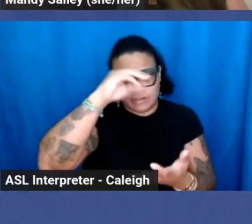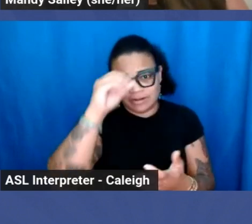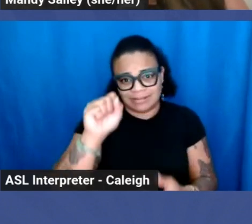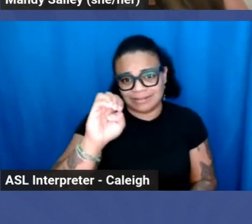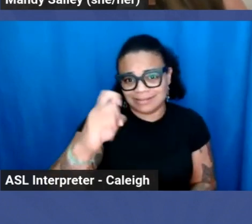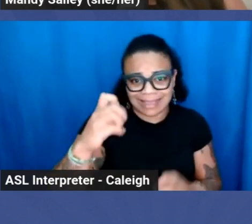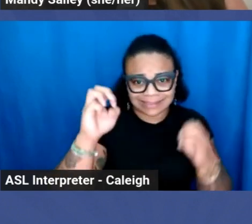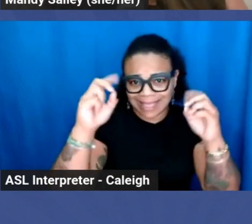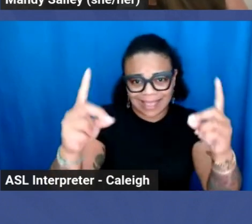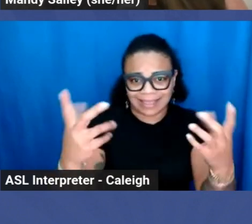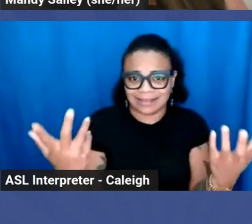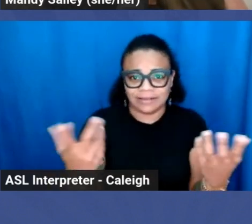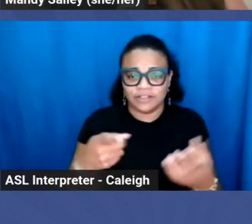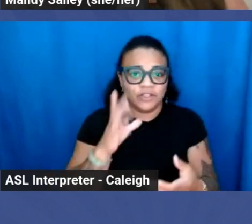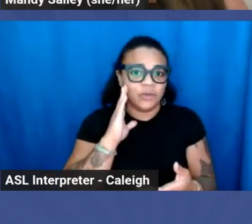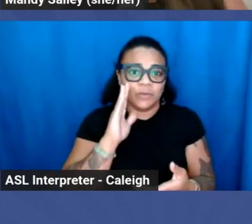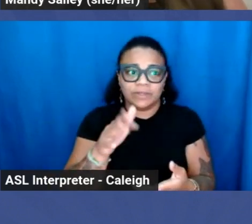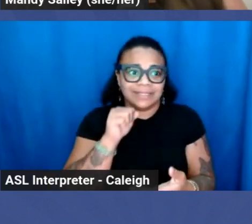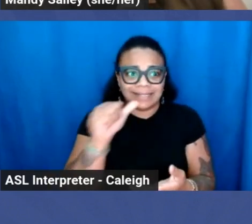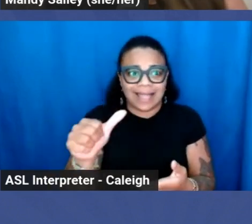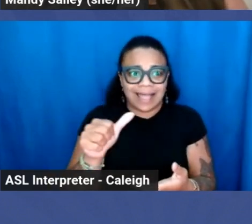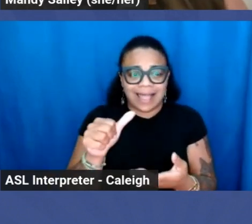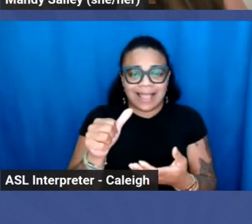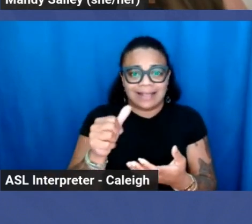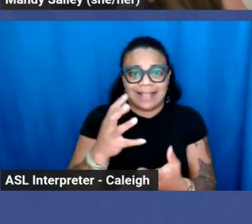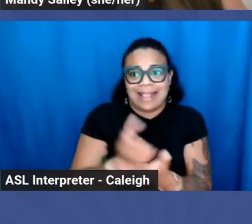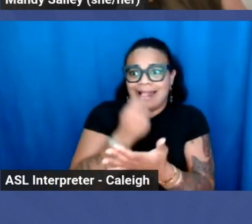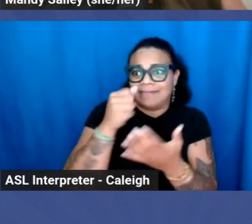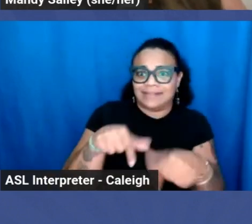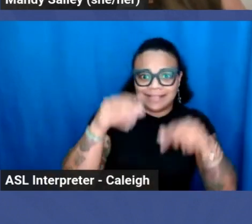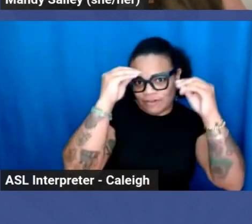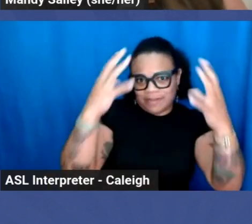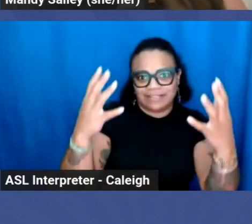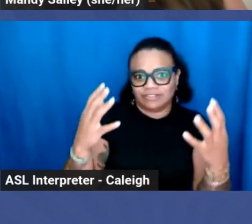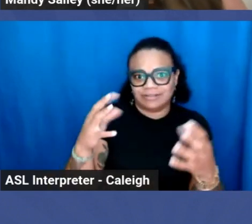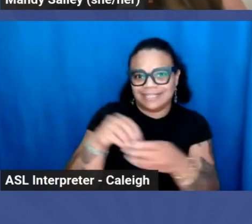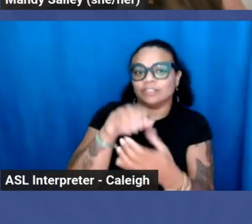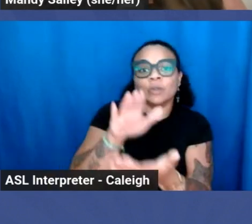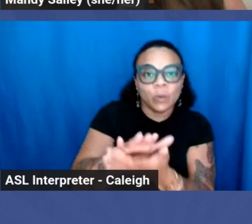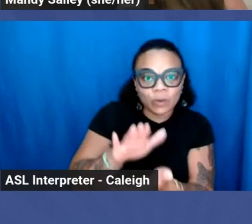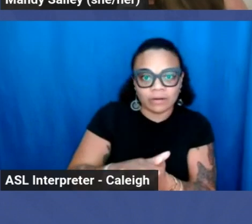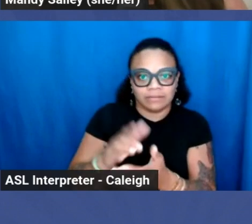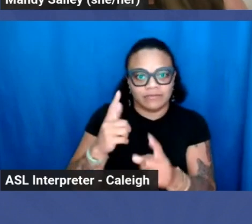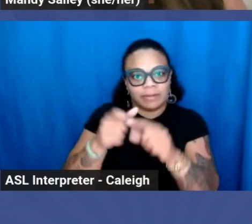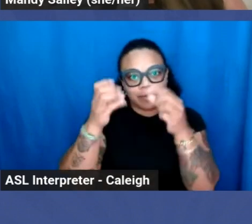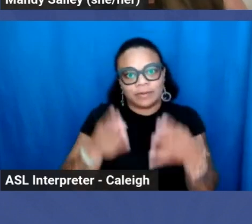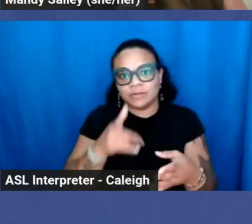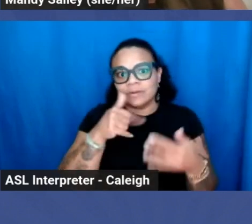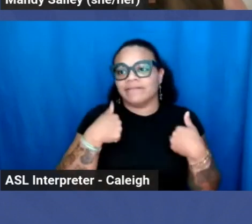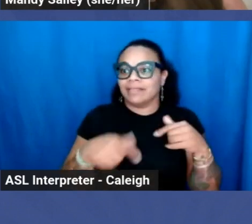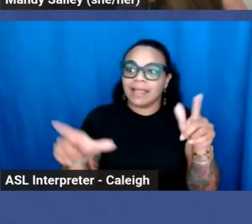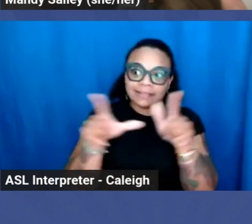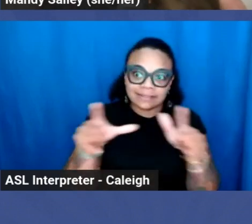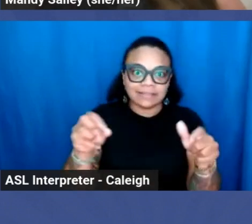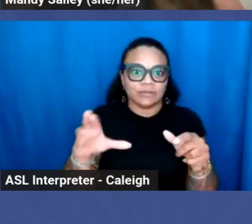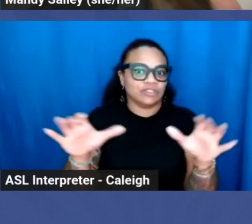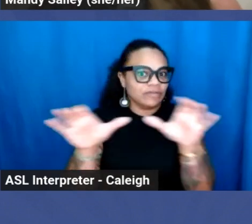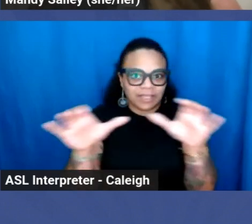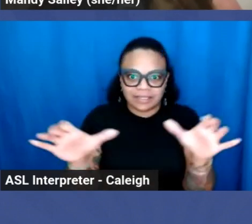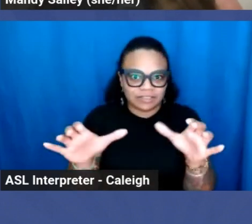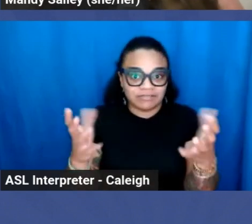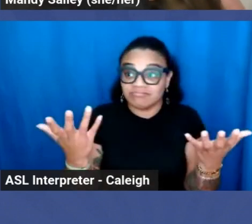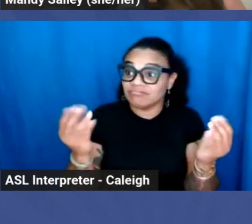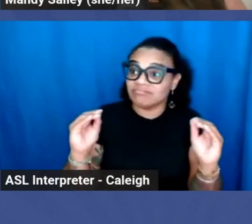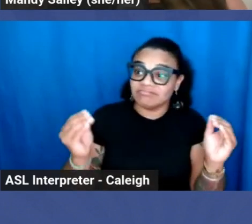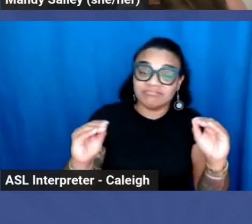this information at school, taught to you by somebody who's like certified or licensed in it. And so you go to the